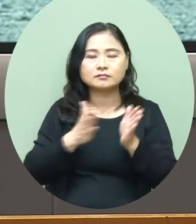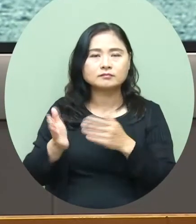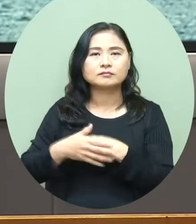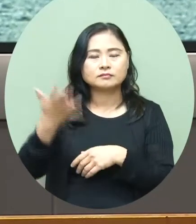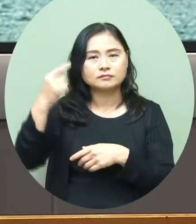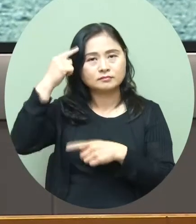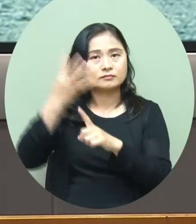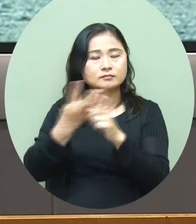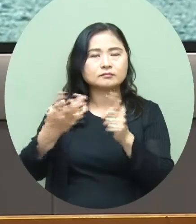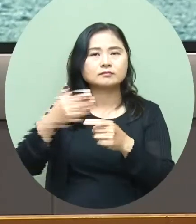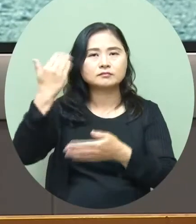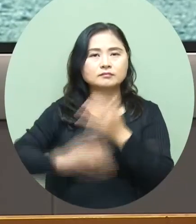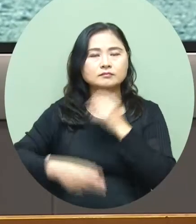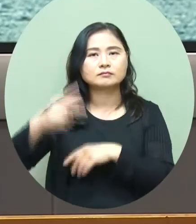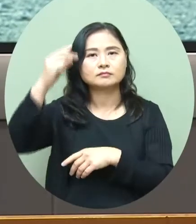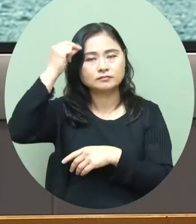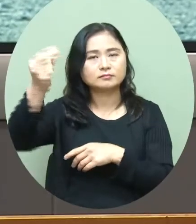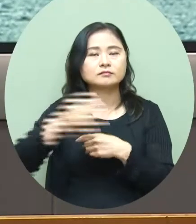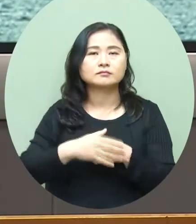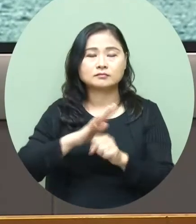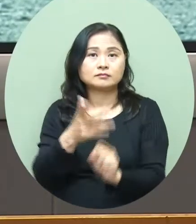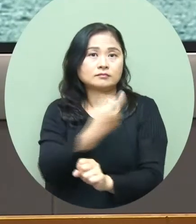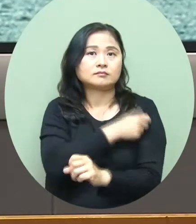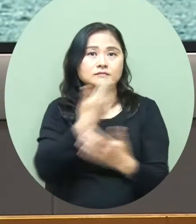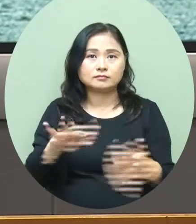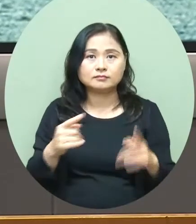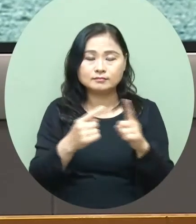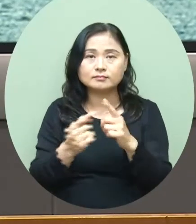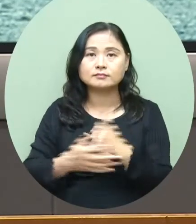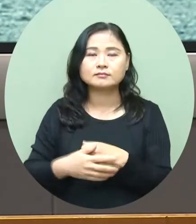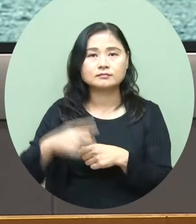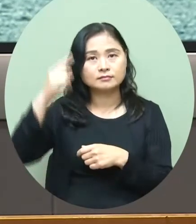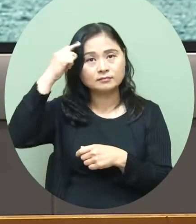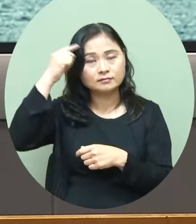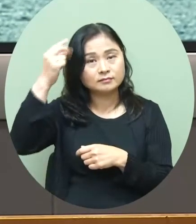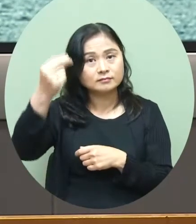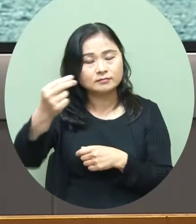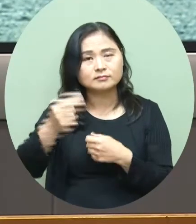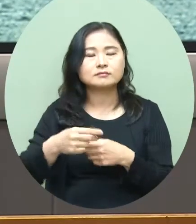we also have a new arrangement for the quarantine period has been shortened to